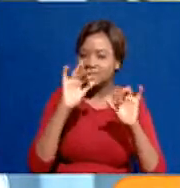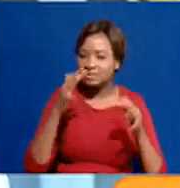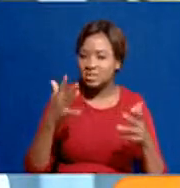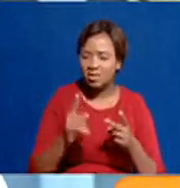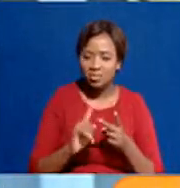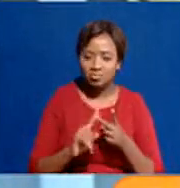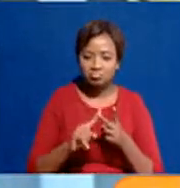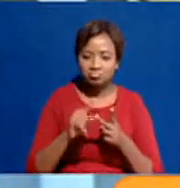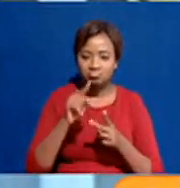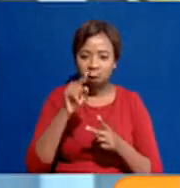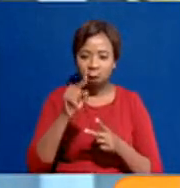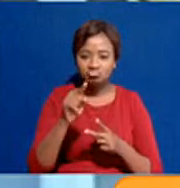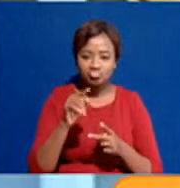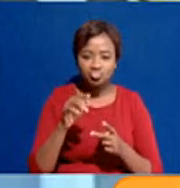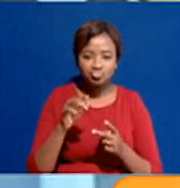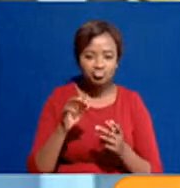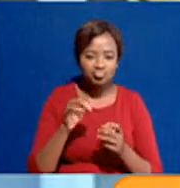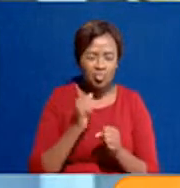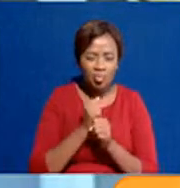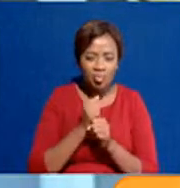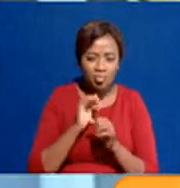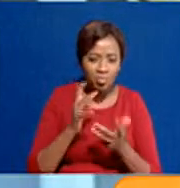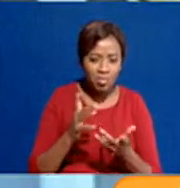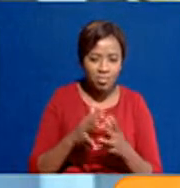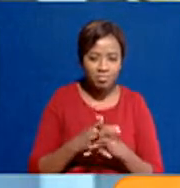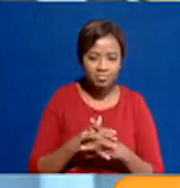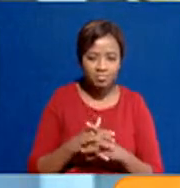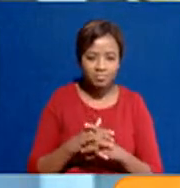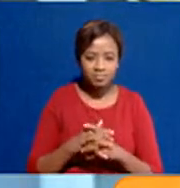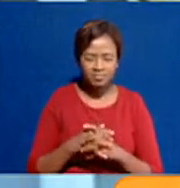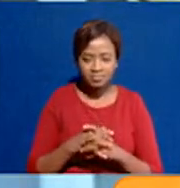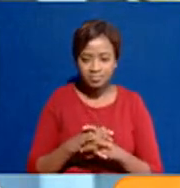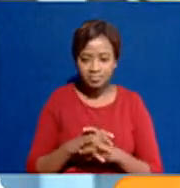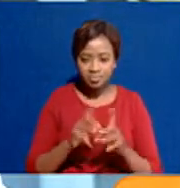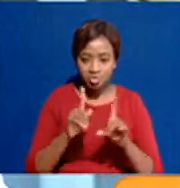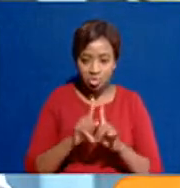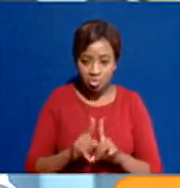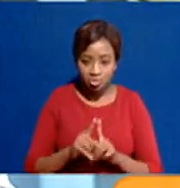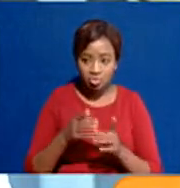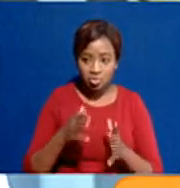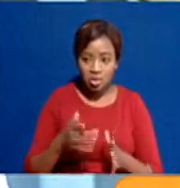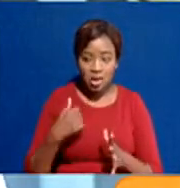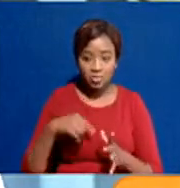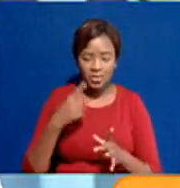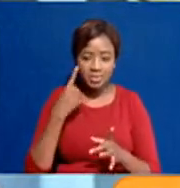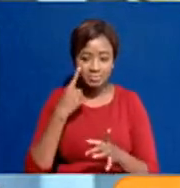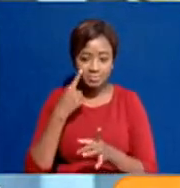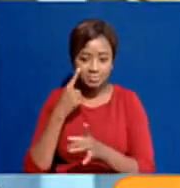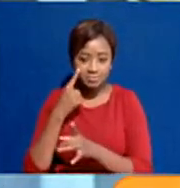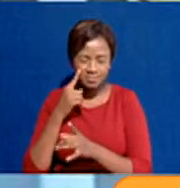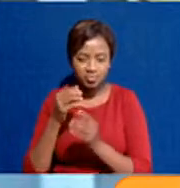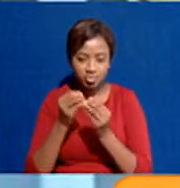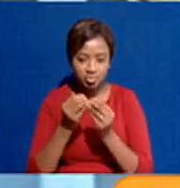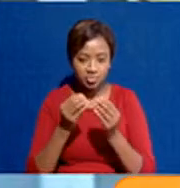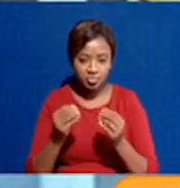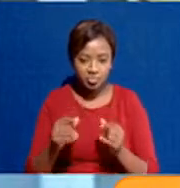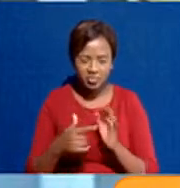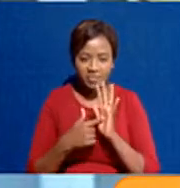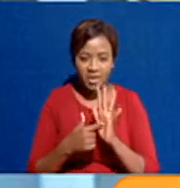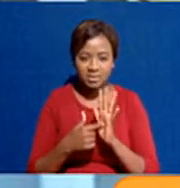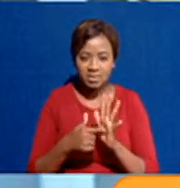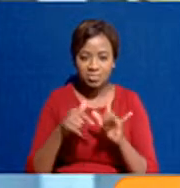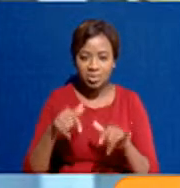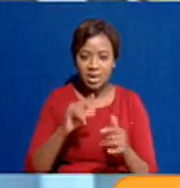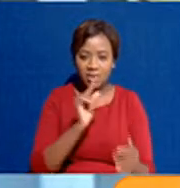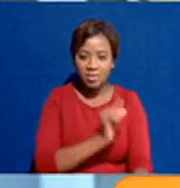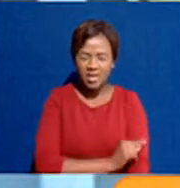legislature, executive, etc., etc.? Where we fight here, right now in Ghana, a two-party system has